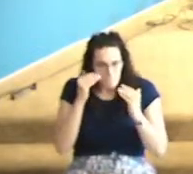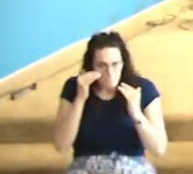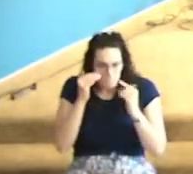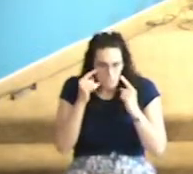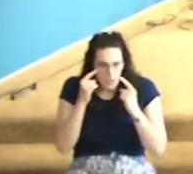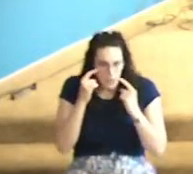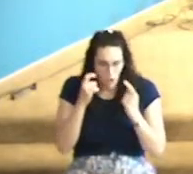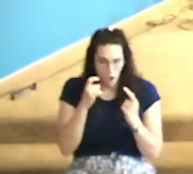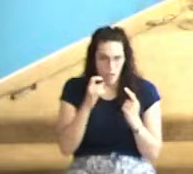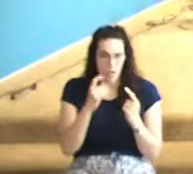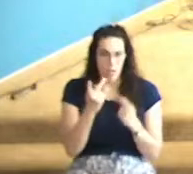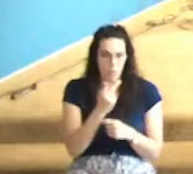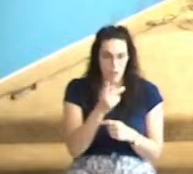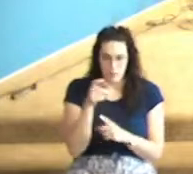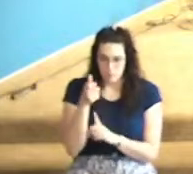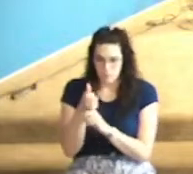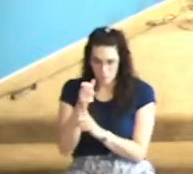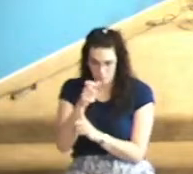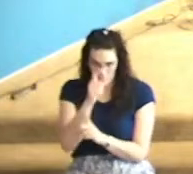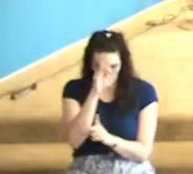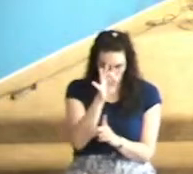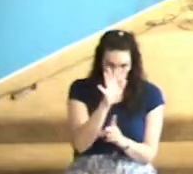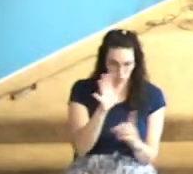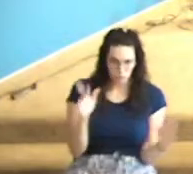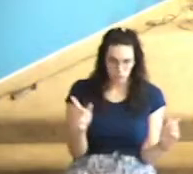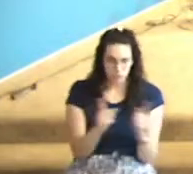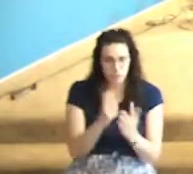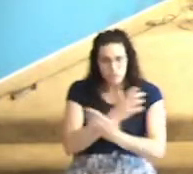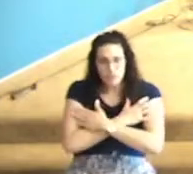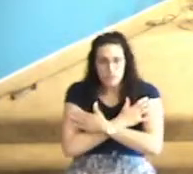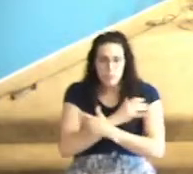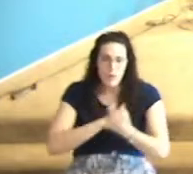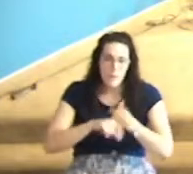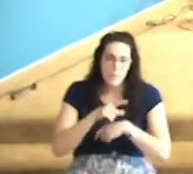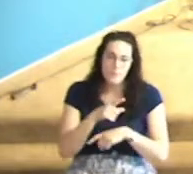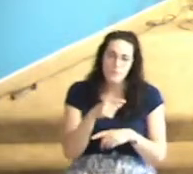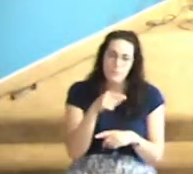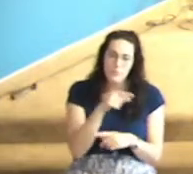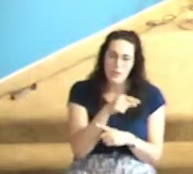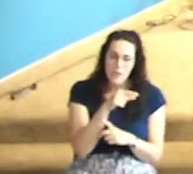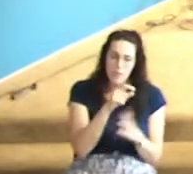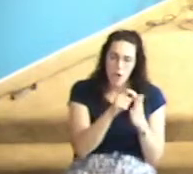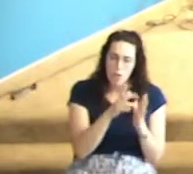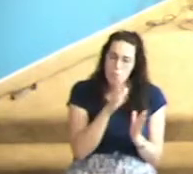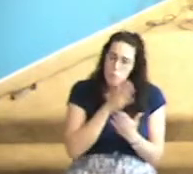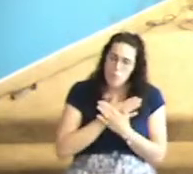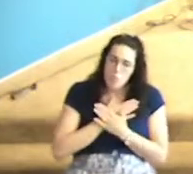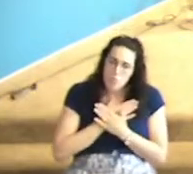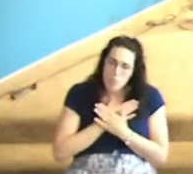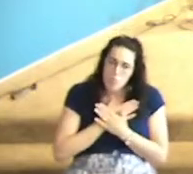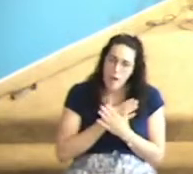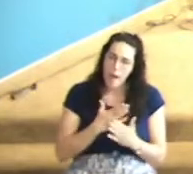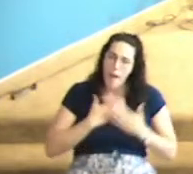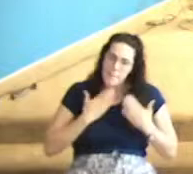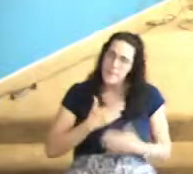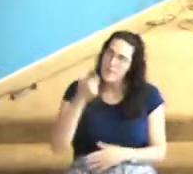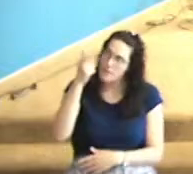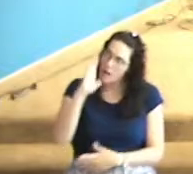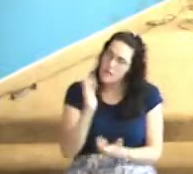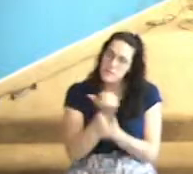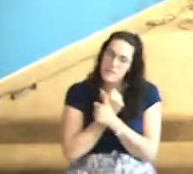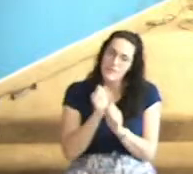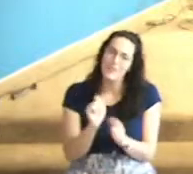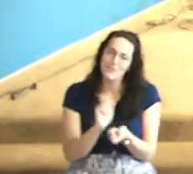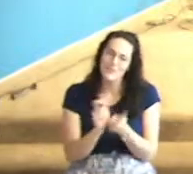Bryan Smith. They hugged one another. And James was just thankful that the love of God changes people's lives. And so that's what